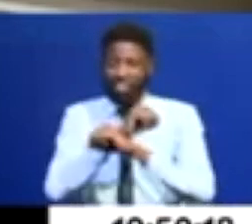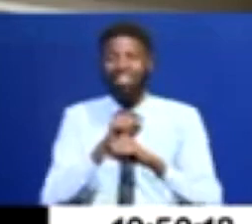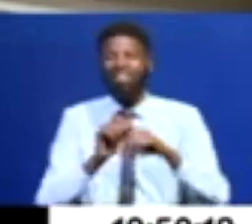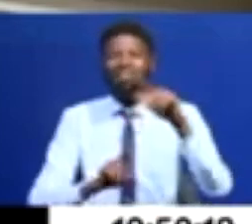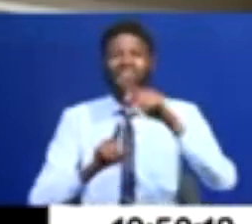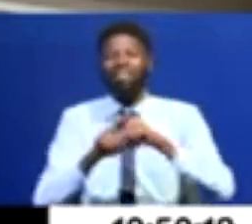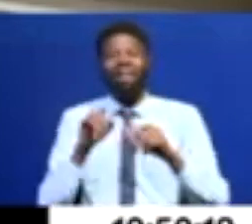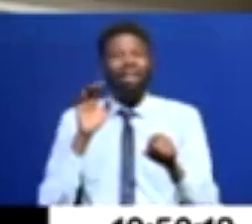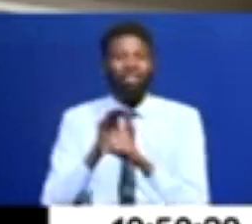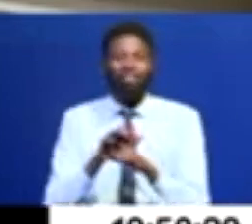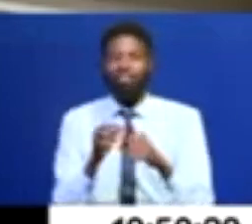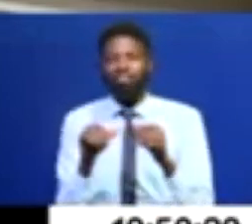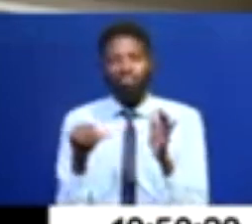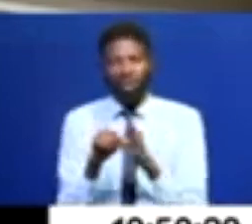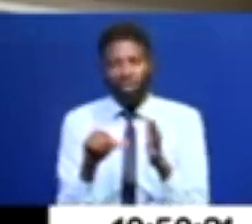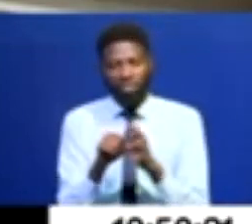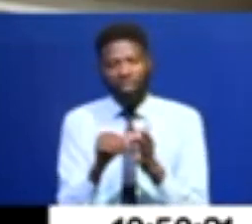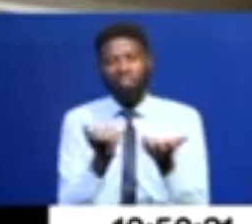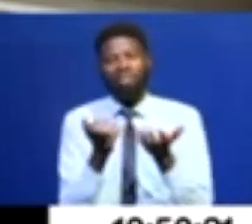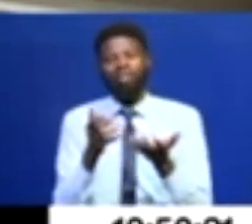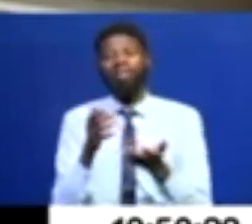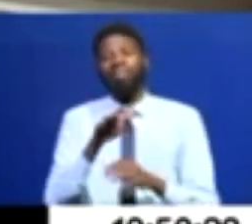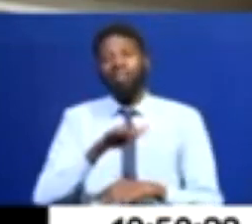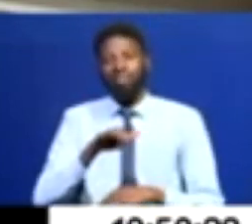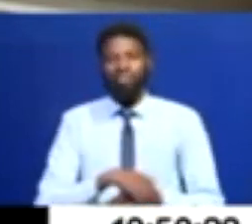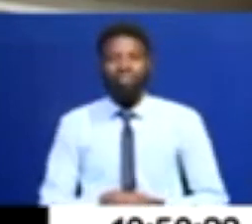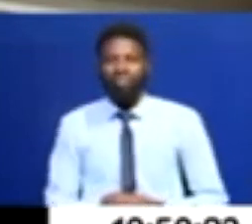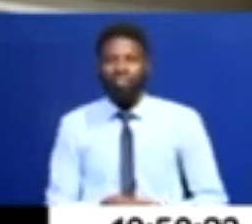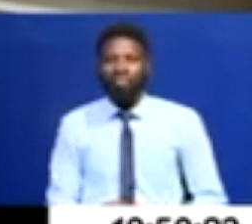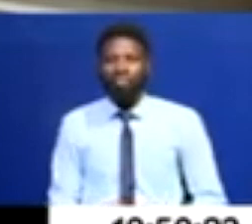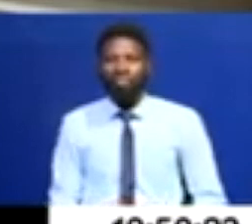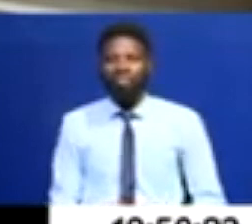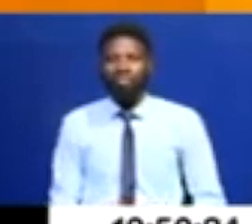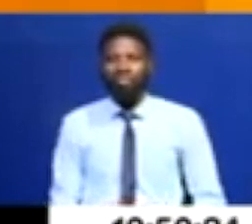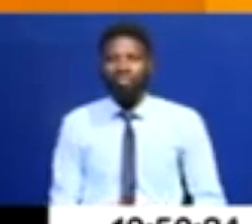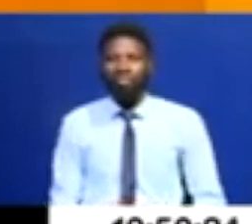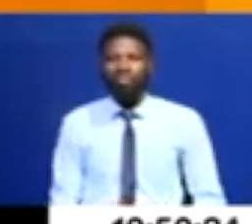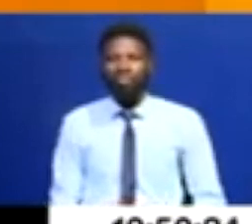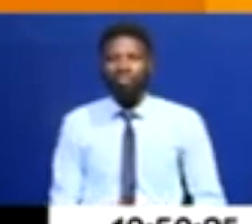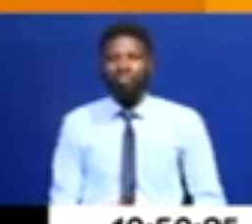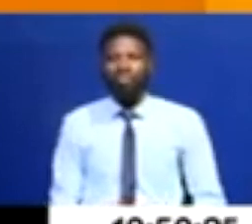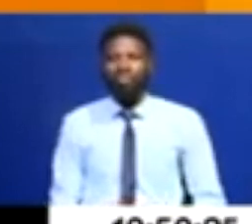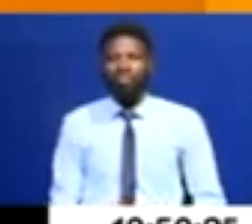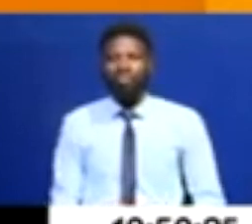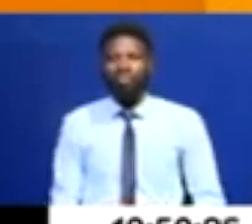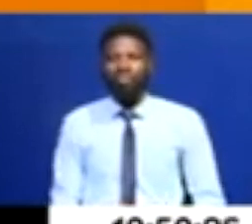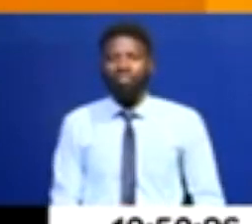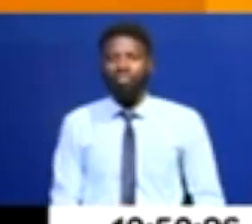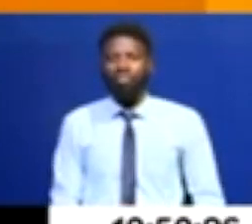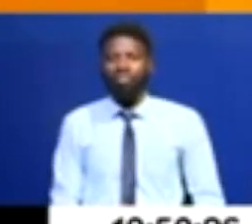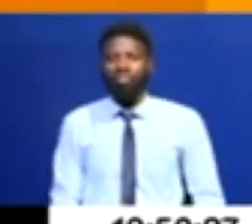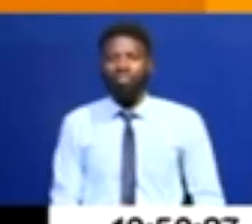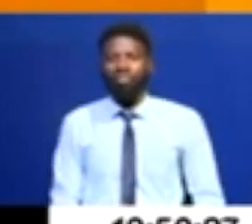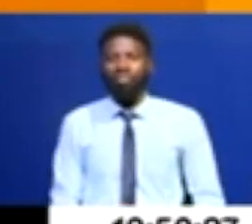chaos within the business environment. Mm-hmm. Yeah. As the Institute of Certified Accountants of Kenya, sorry about that.